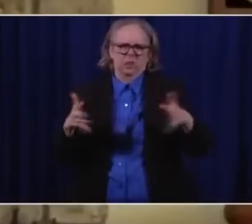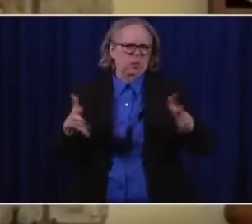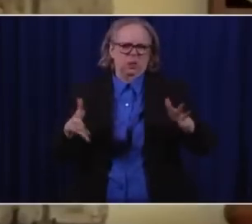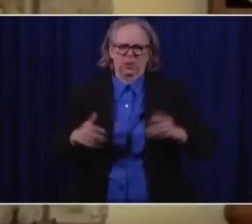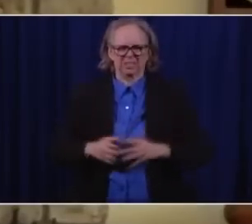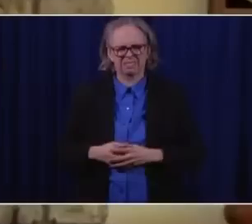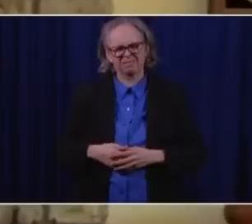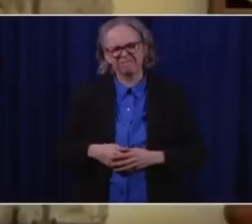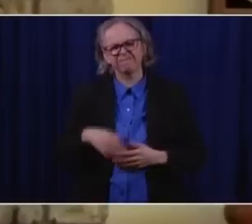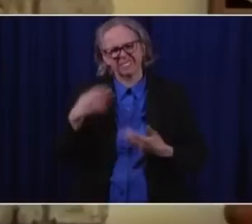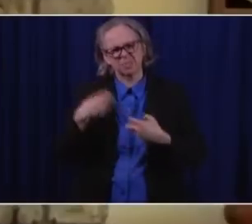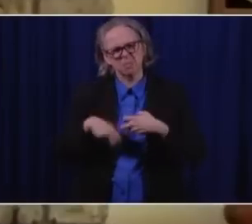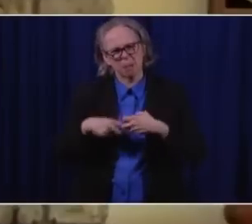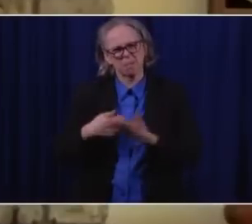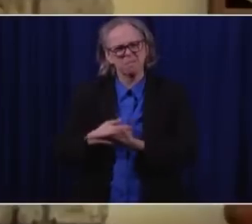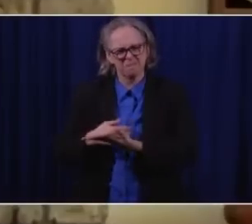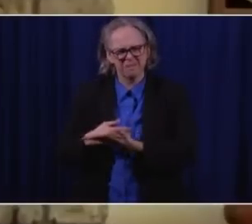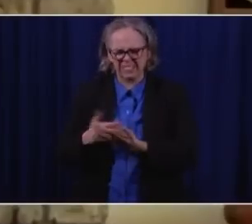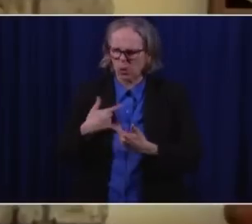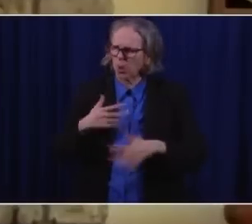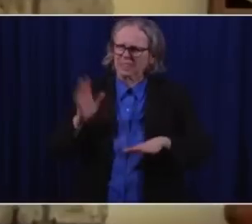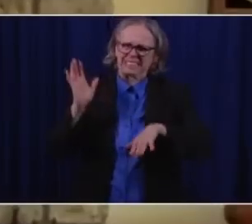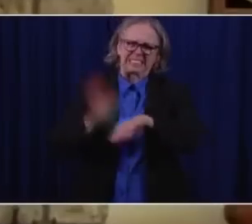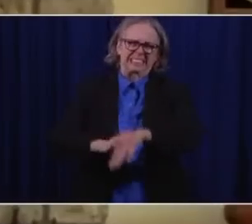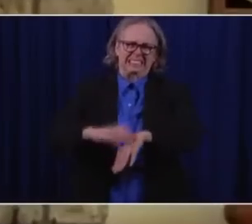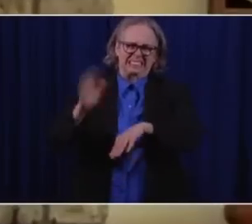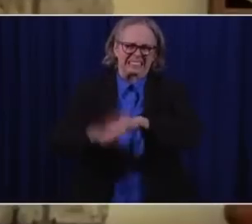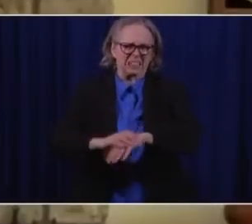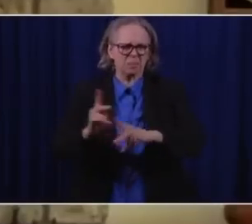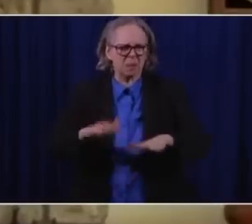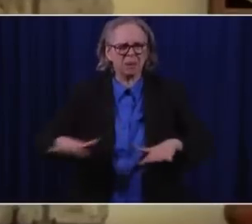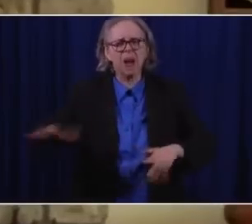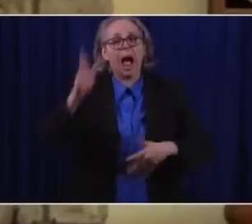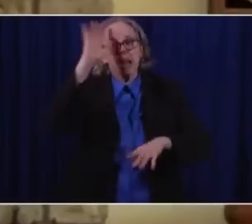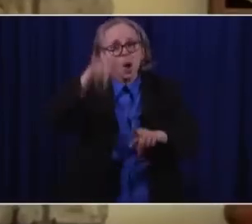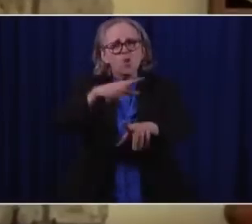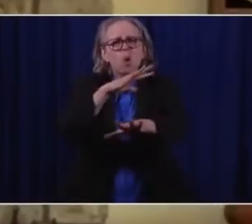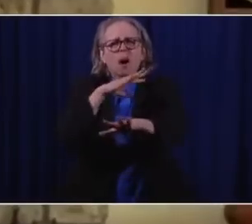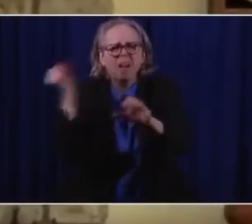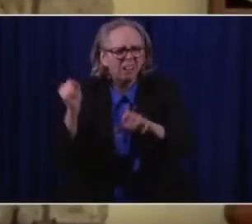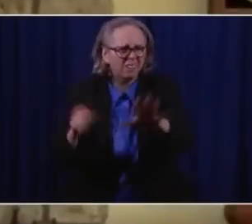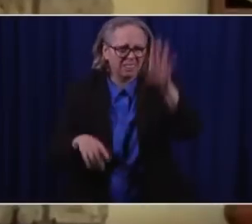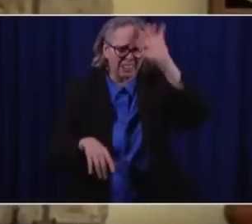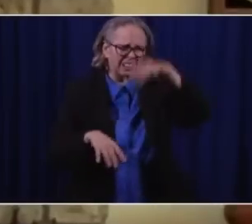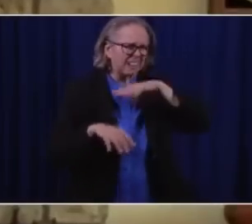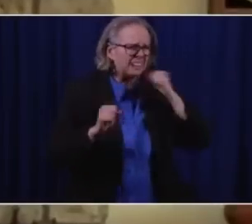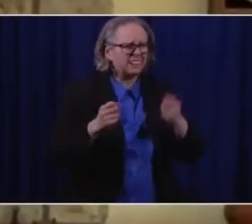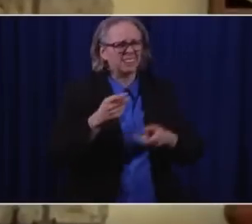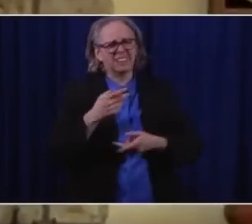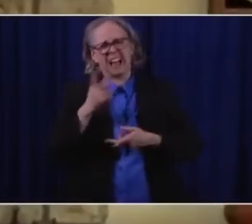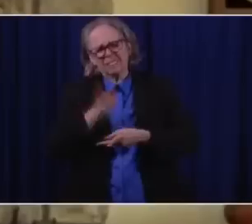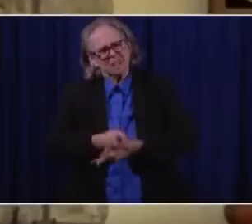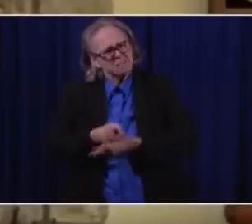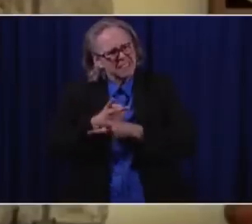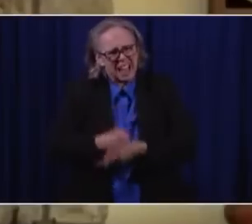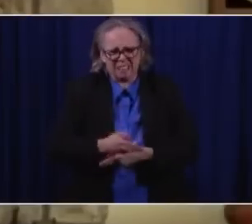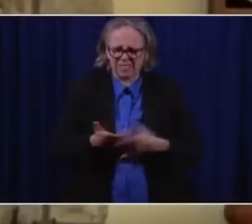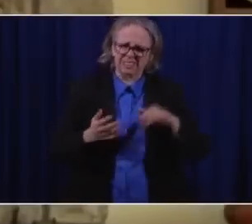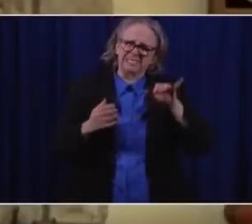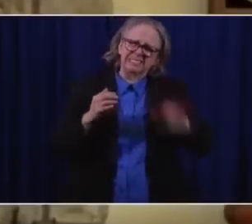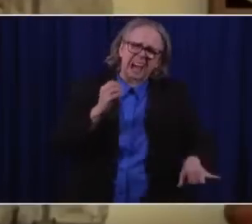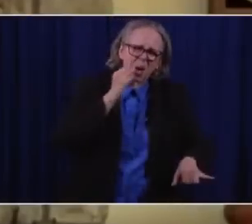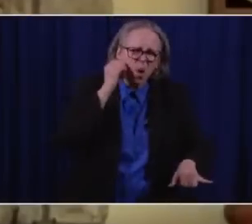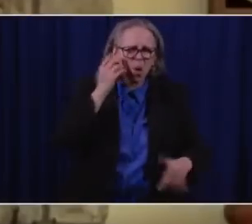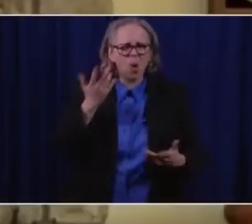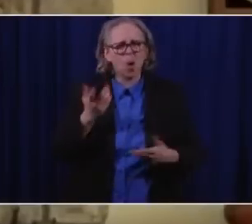hey, we're tired, but we gotta do this, and we gotta separate ourselves from other people more. We just have to do